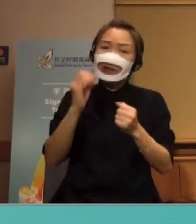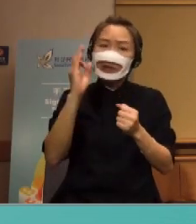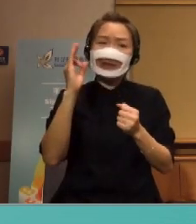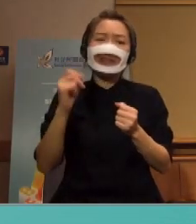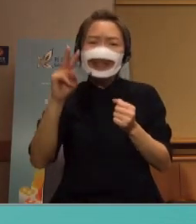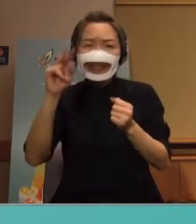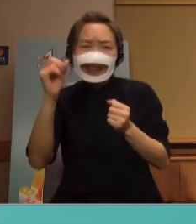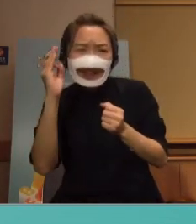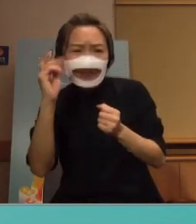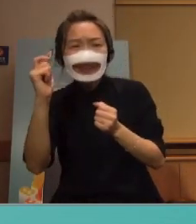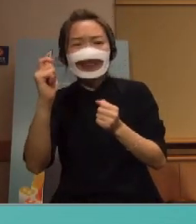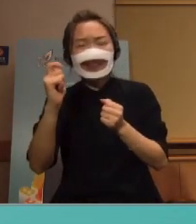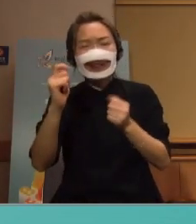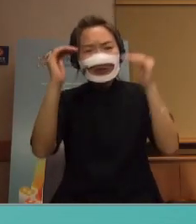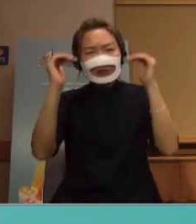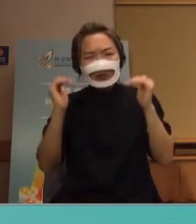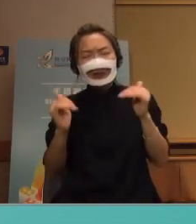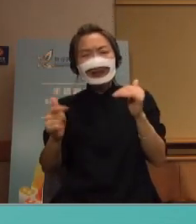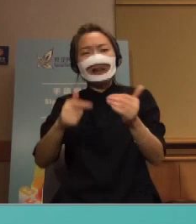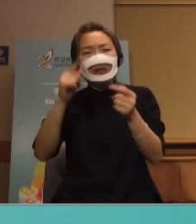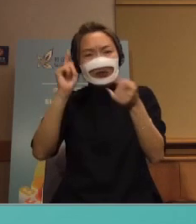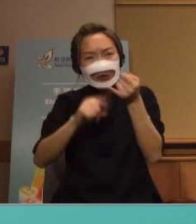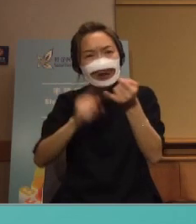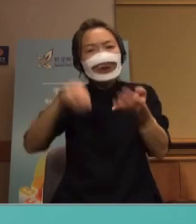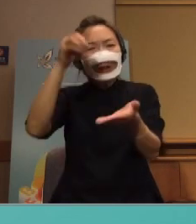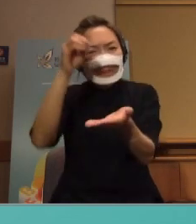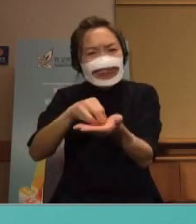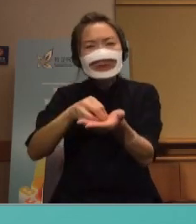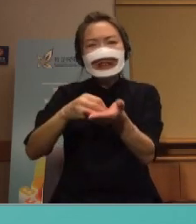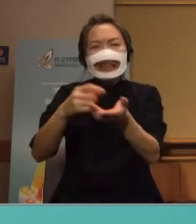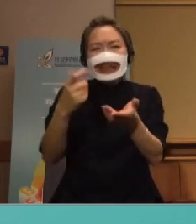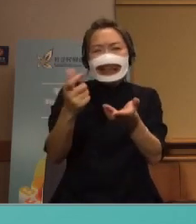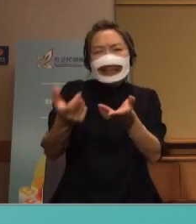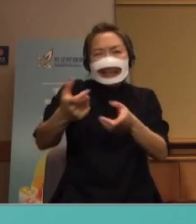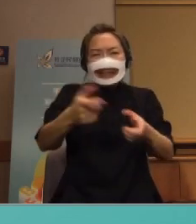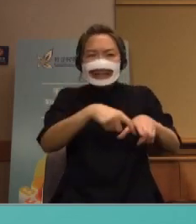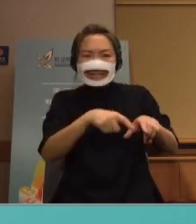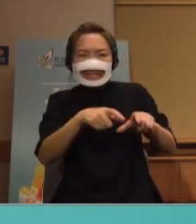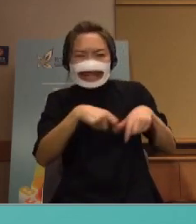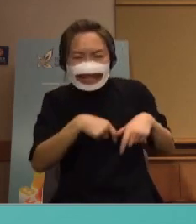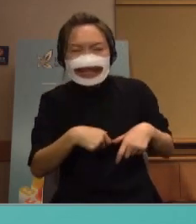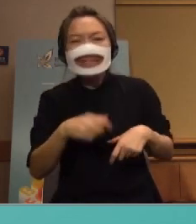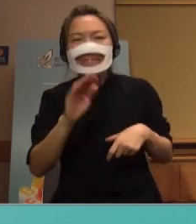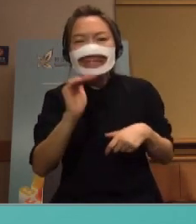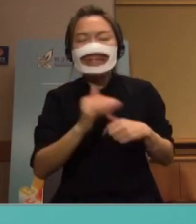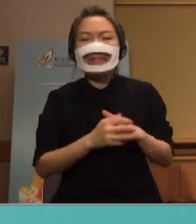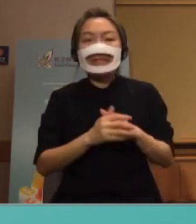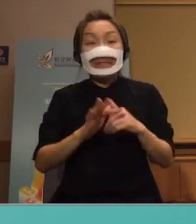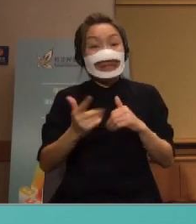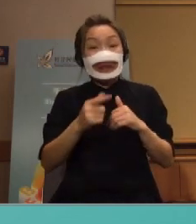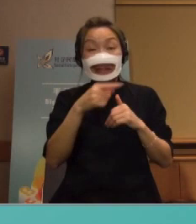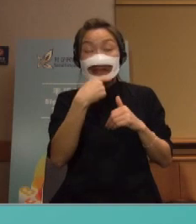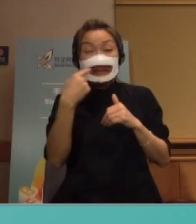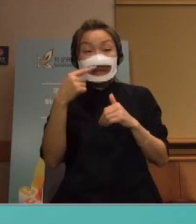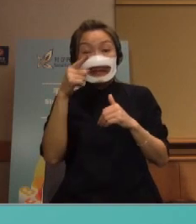making. And to kind of share with you where we sit in the ecosystem, this is the existing world as it's known today, the 4 registries,